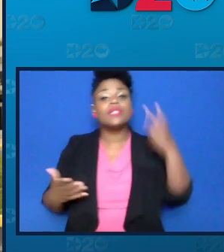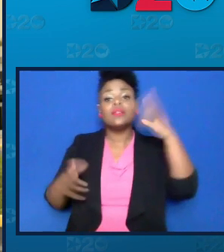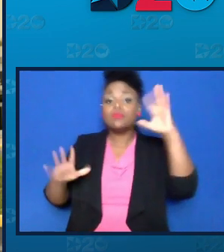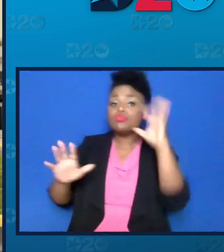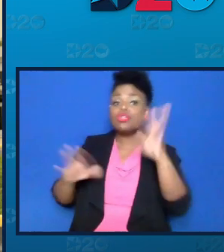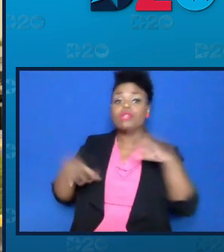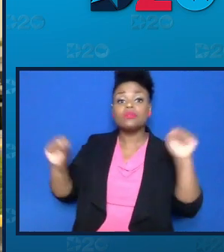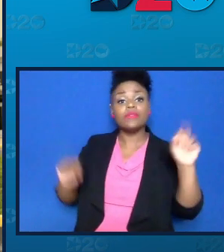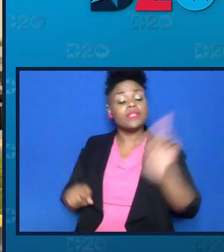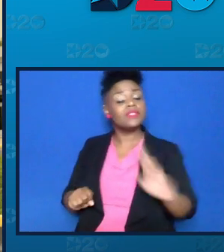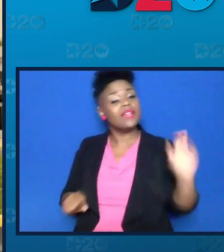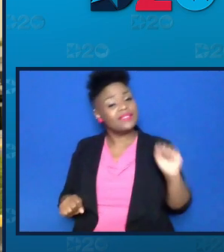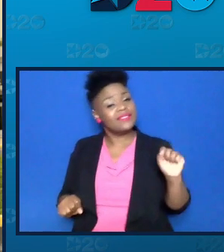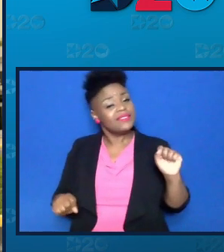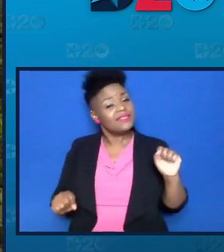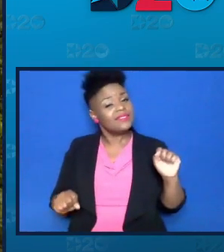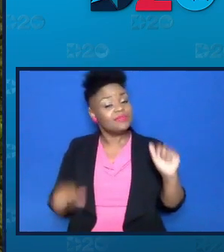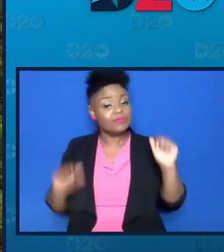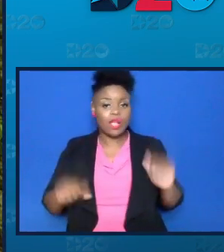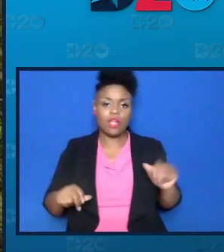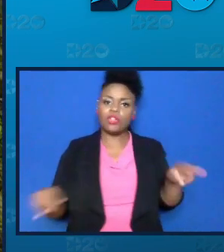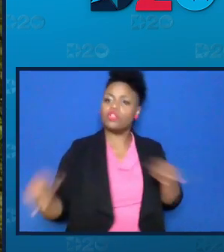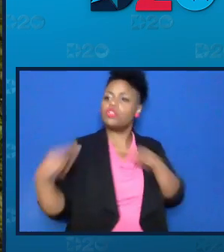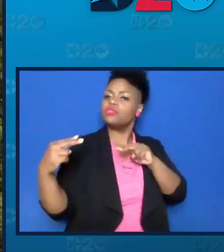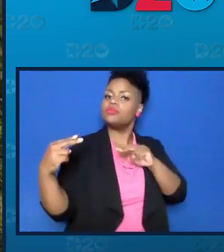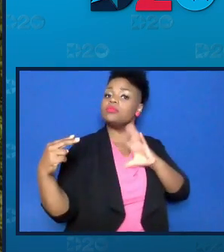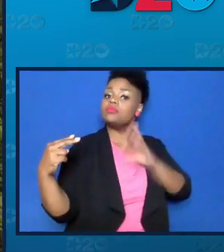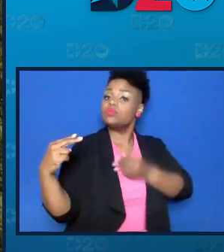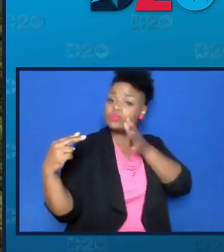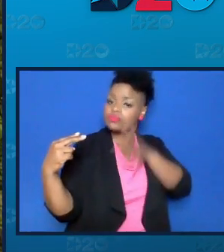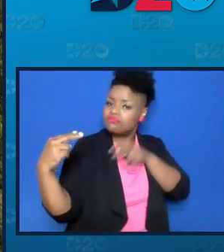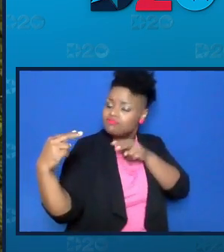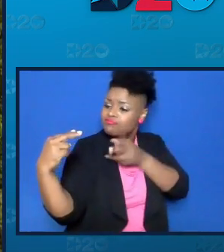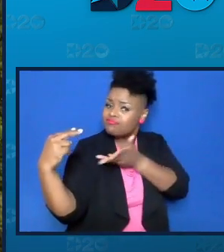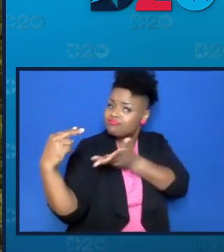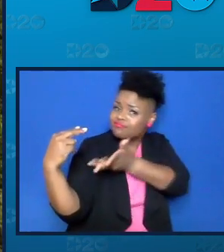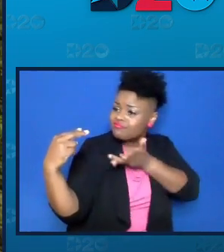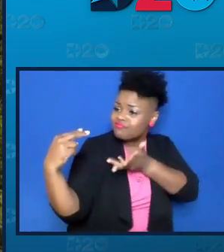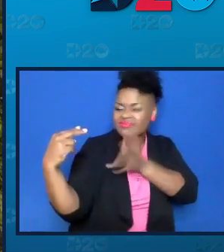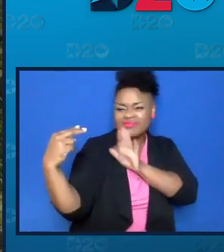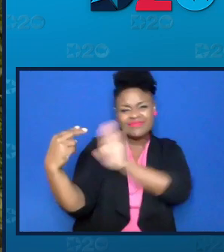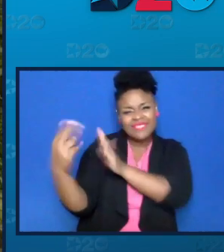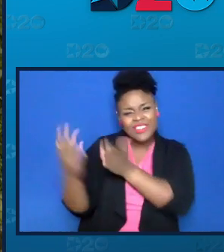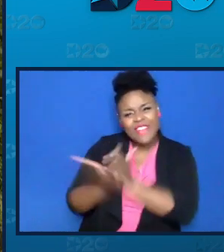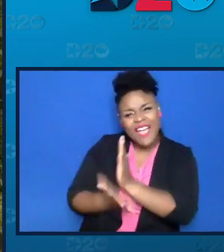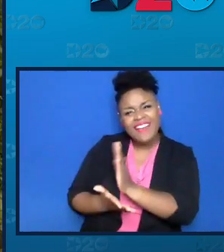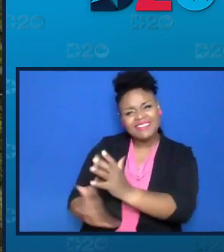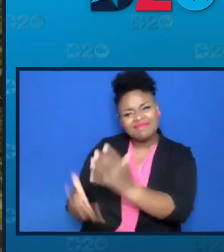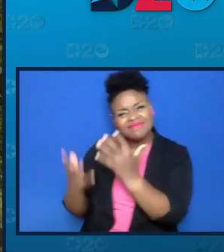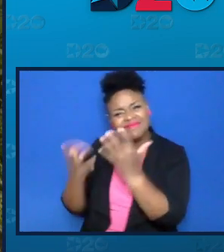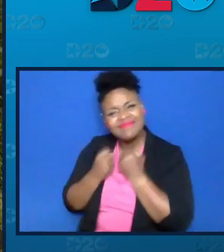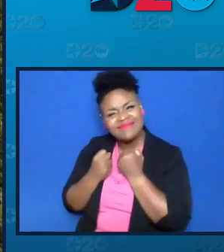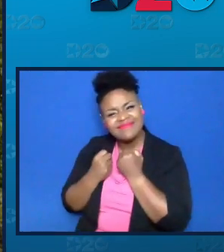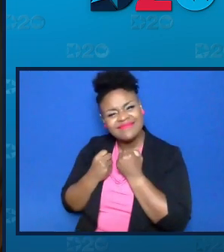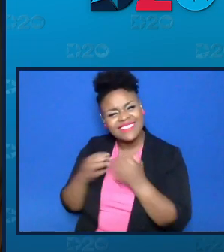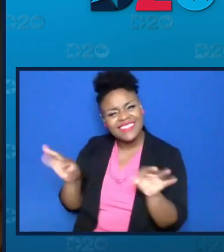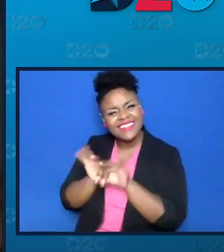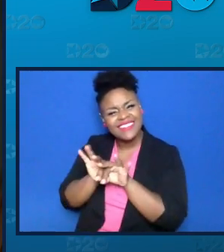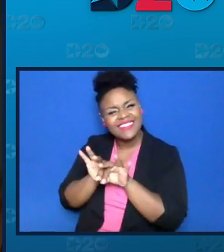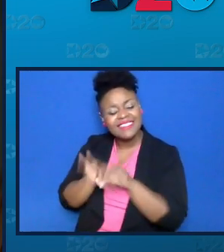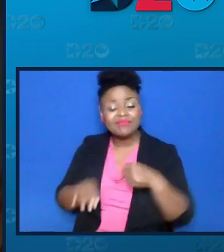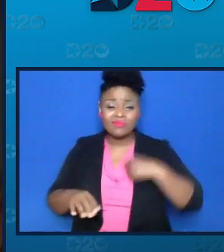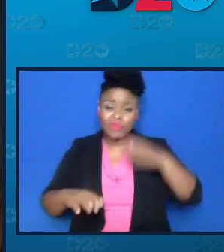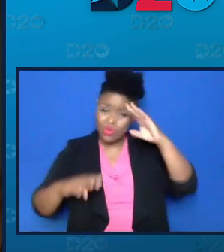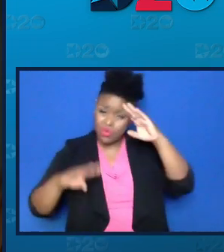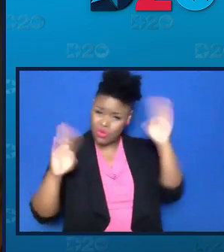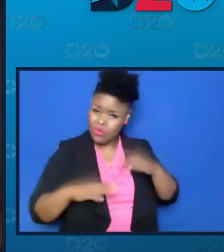eye and tell her her rights are worth protecting. I hope America has a president who champions the rights of all young women and girls. This time